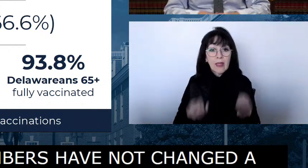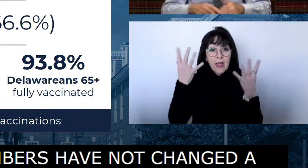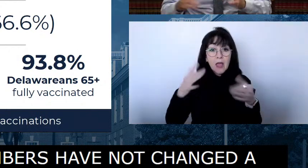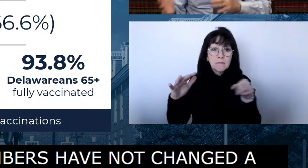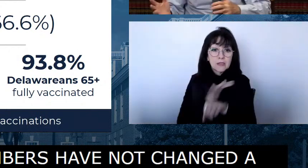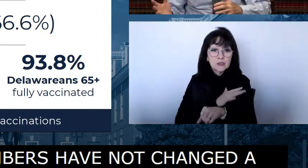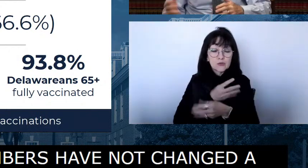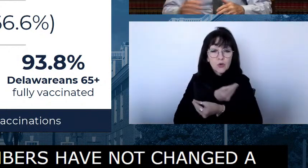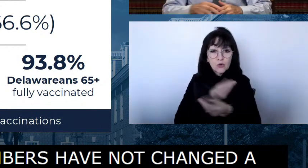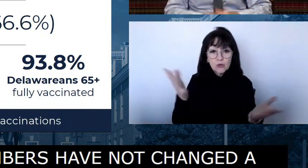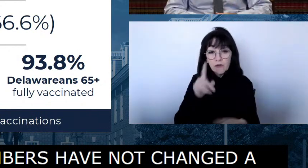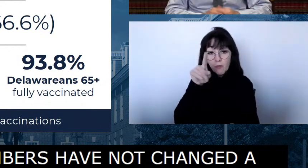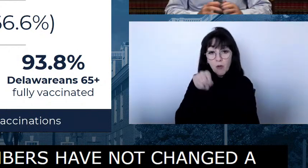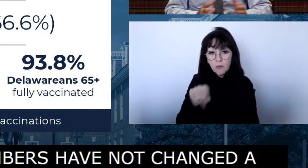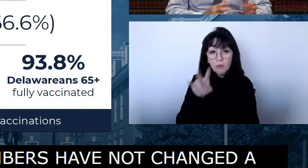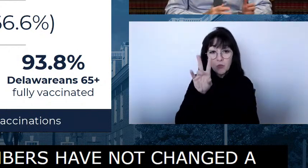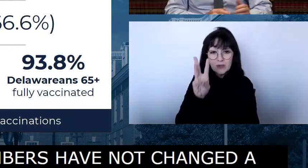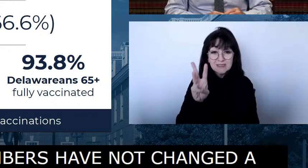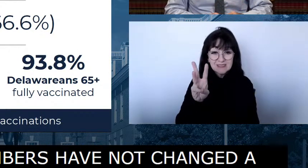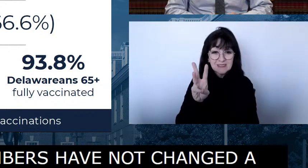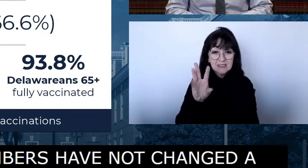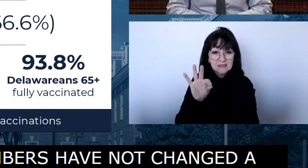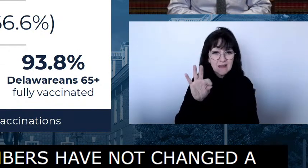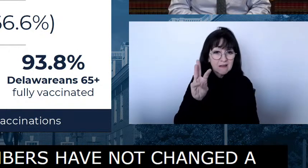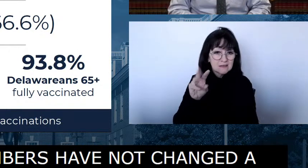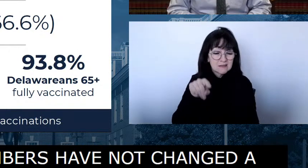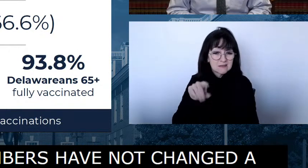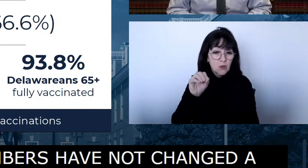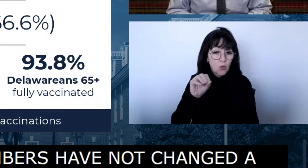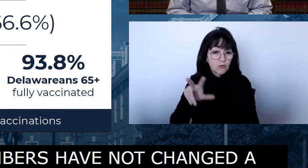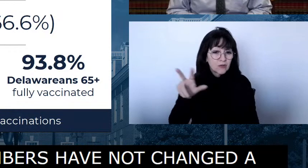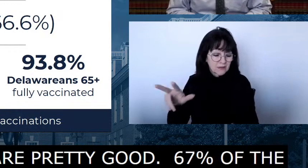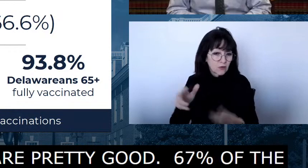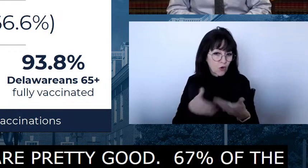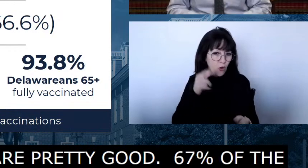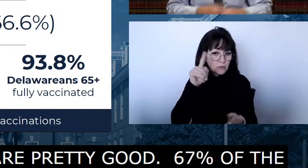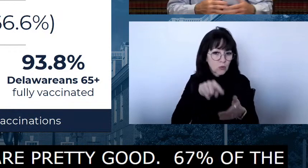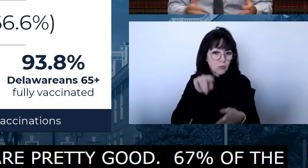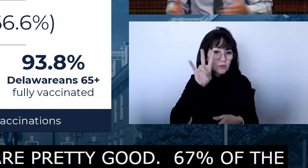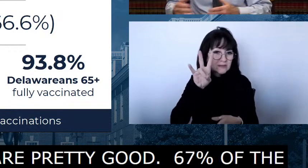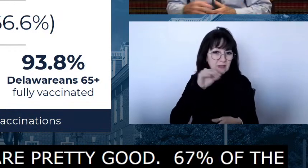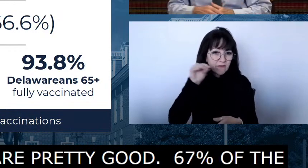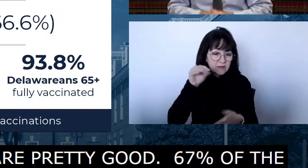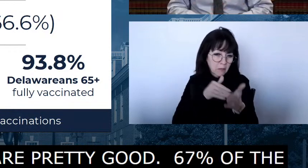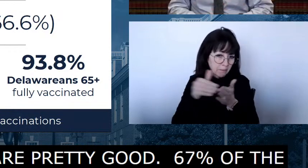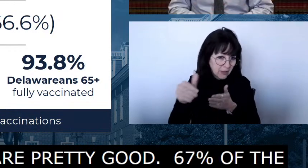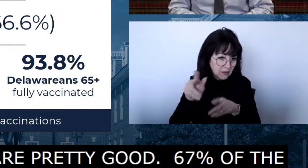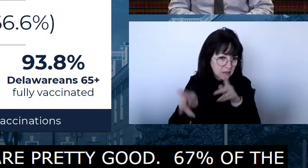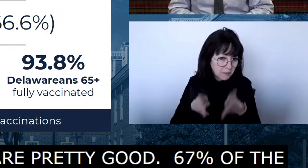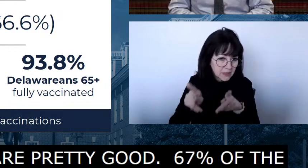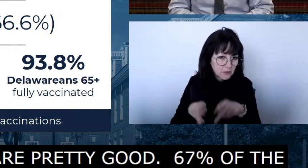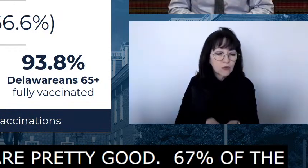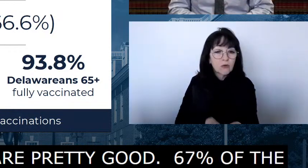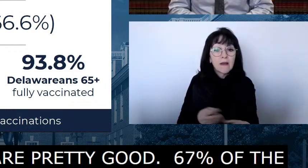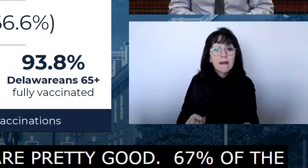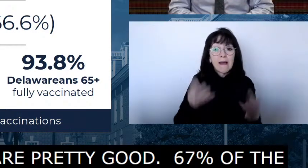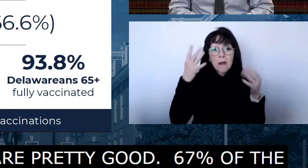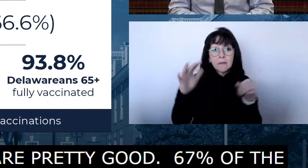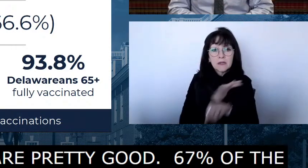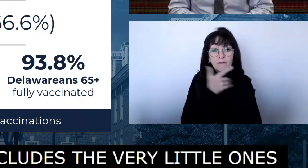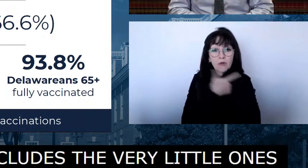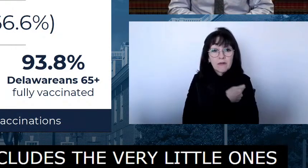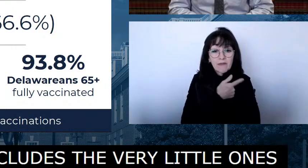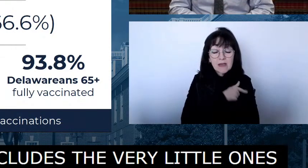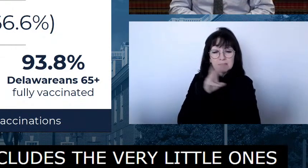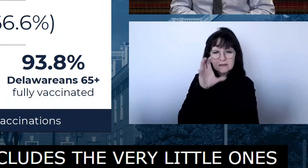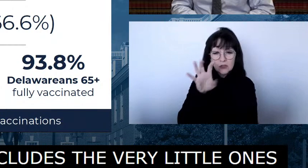67% of the total population. That includes the very little ones who are not eligible. And then you can see the numbers down below in